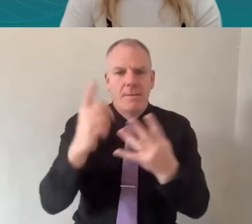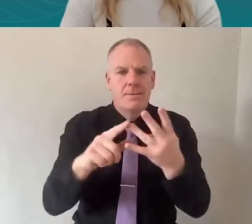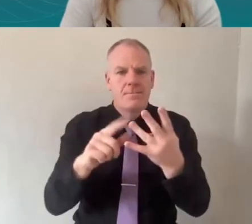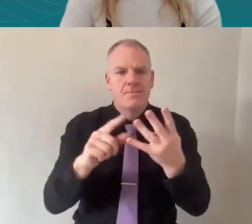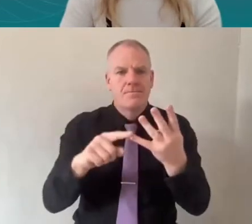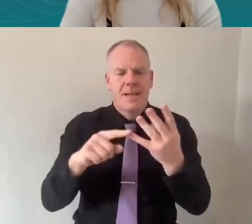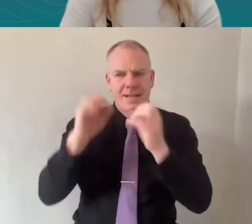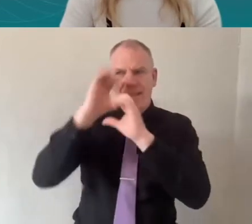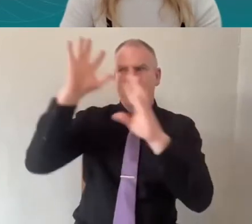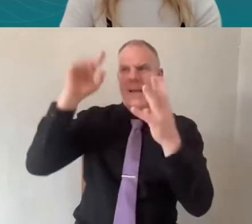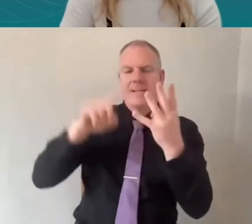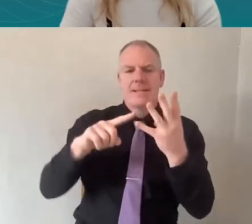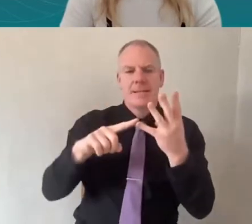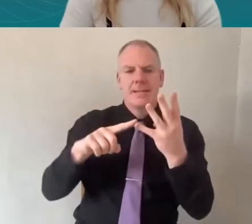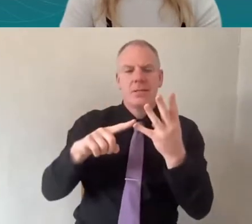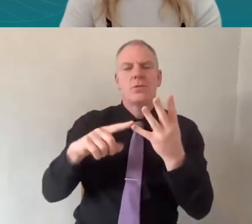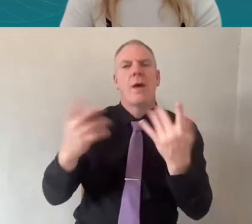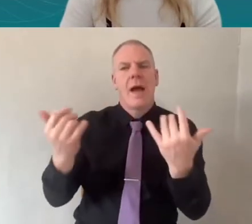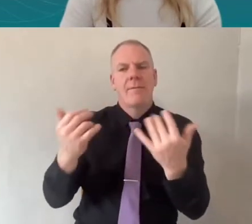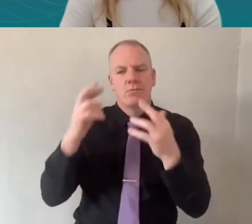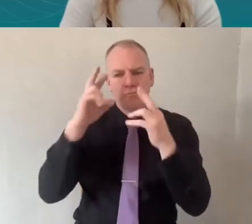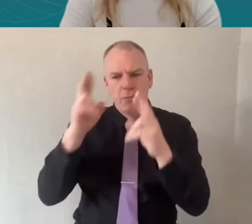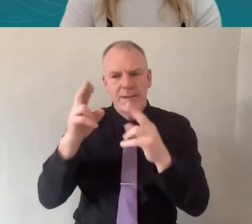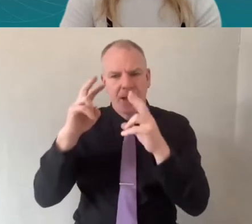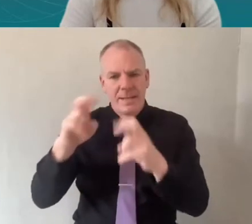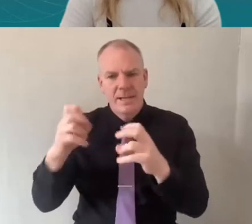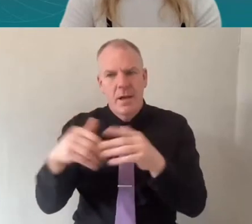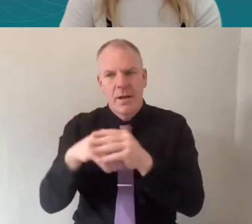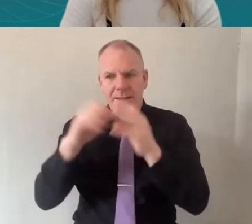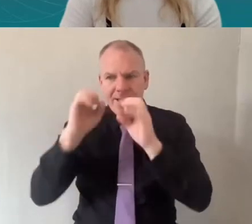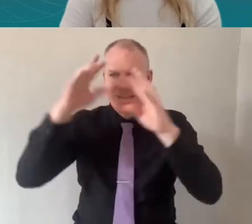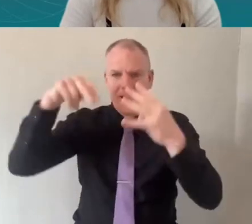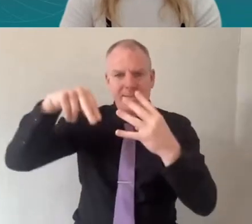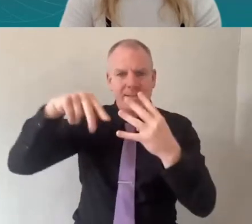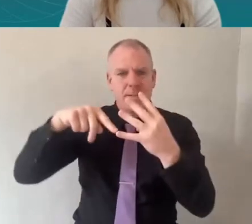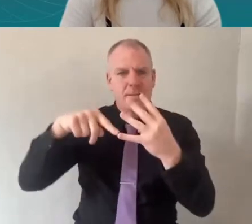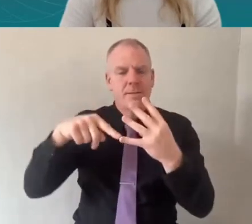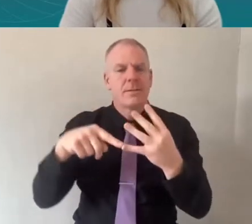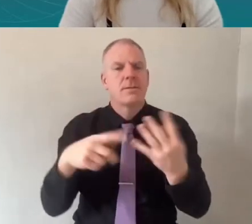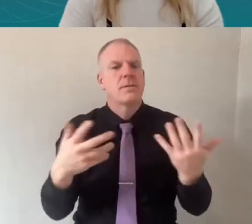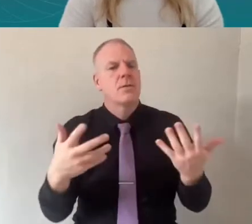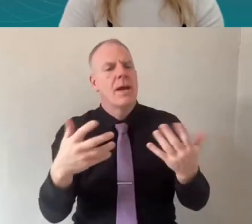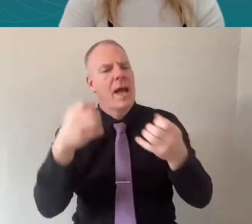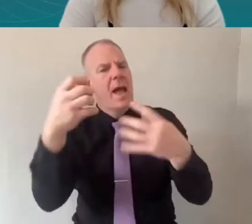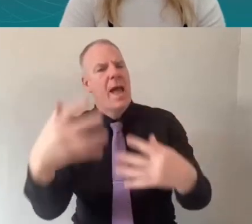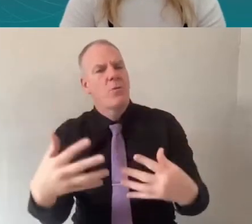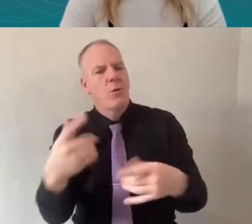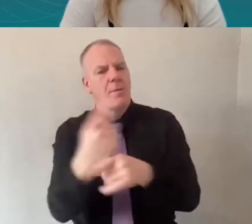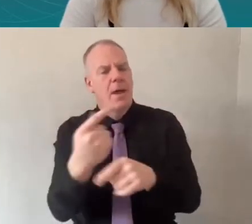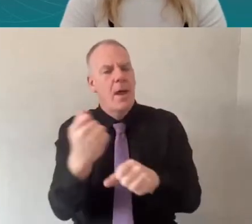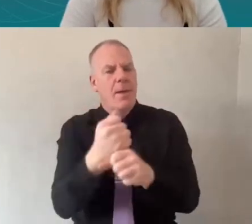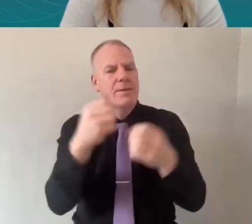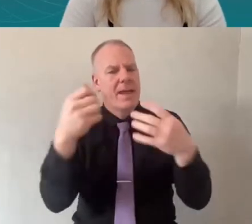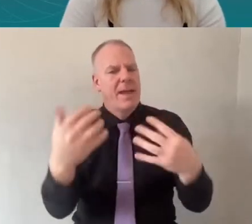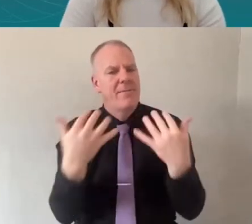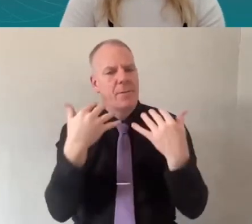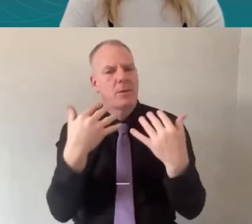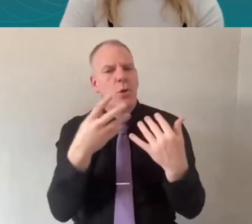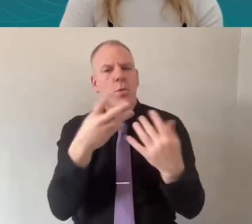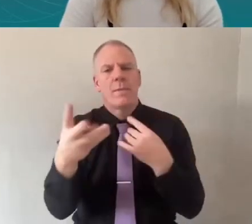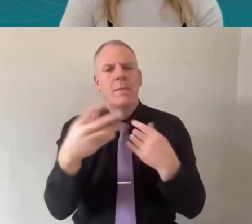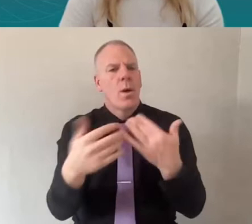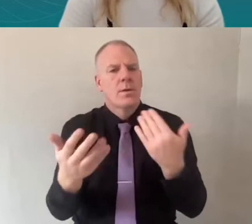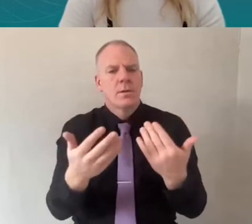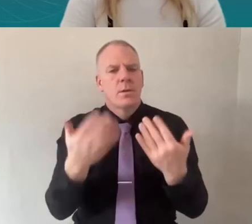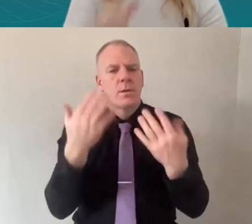authoritative analysis and insight. A tangible output in our focus on the priority of information will be to